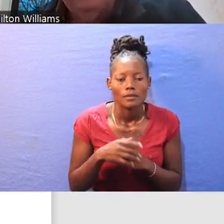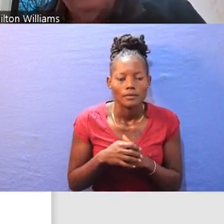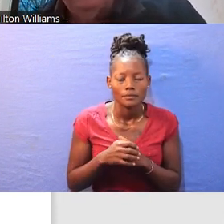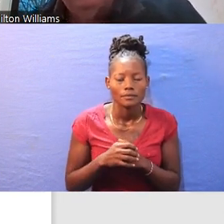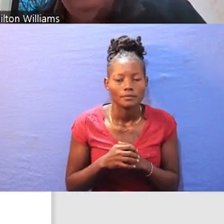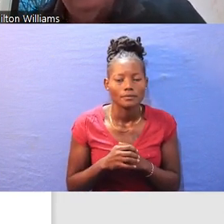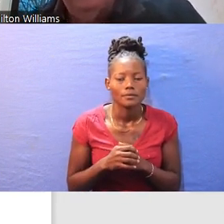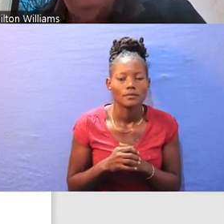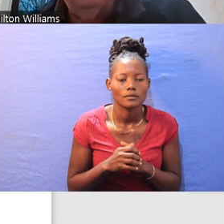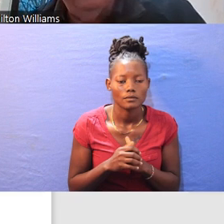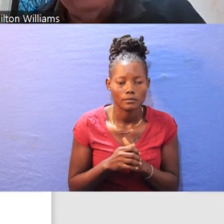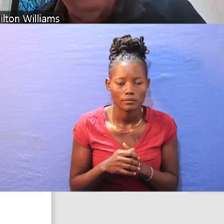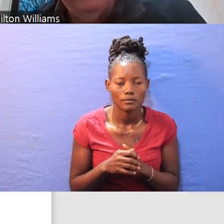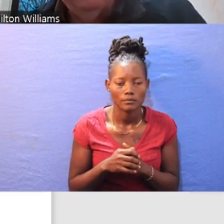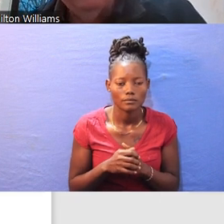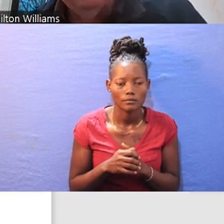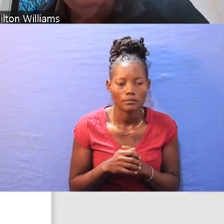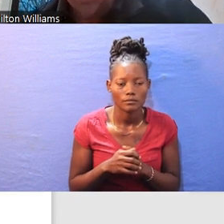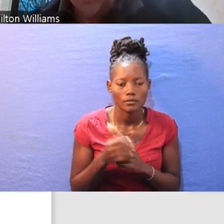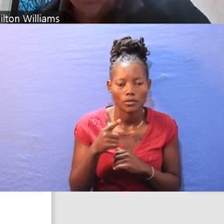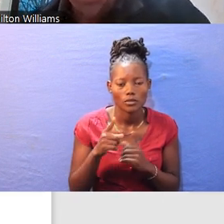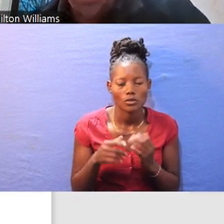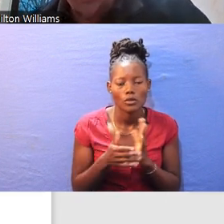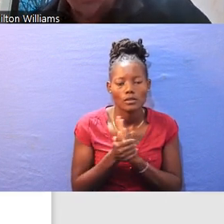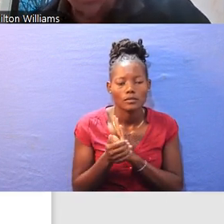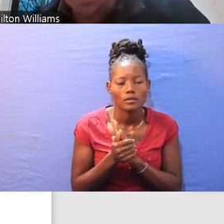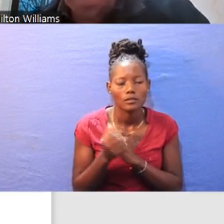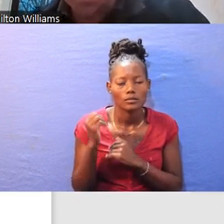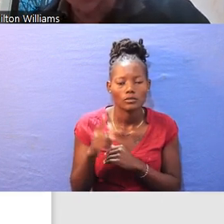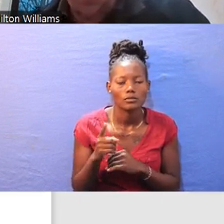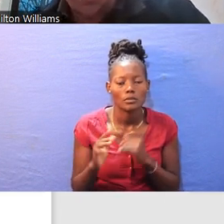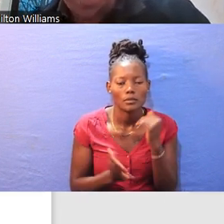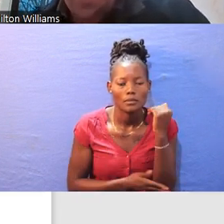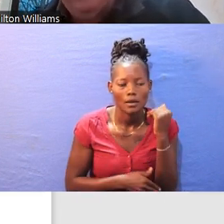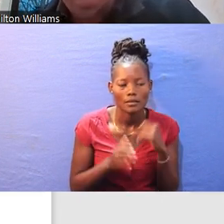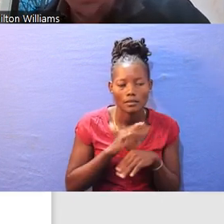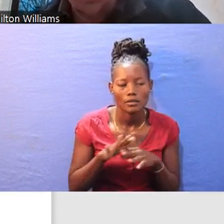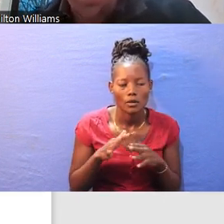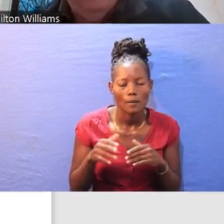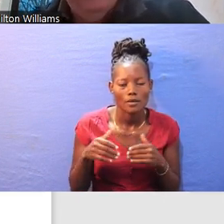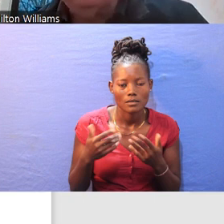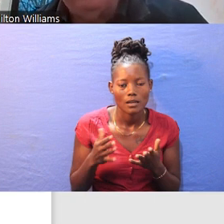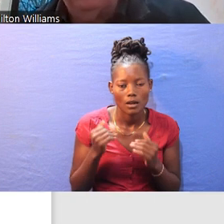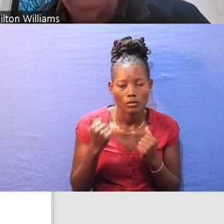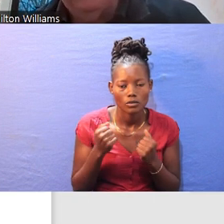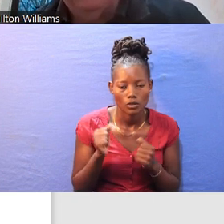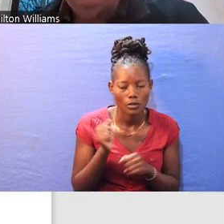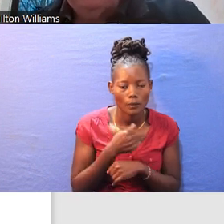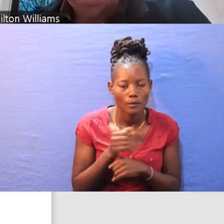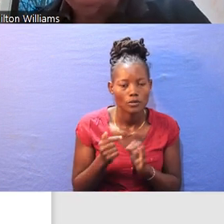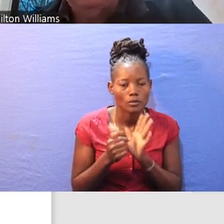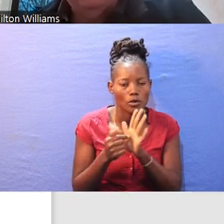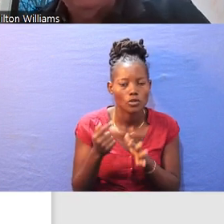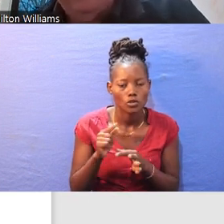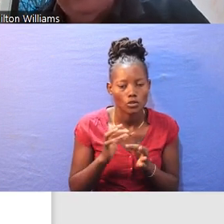themselves will get you there. Your technique can be so bad that no matter how strong you get, you